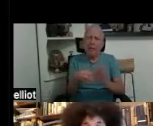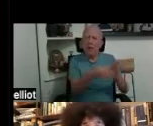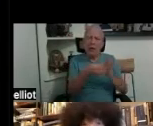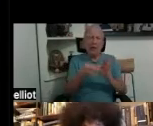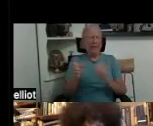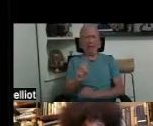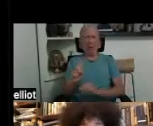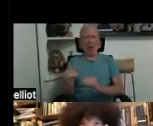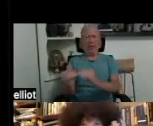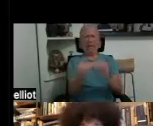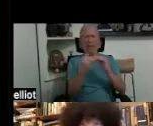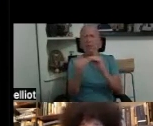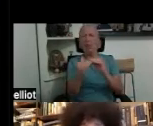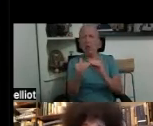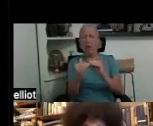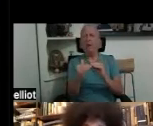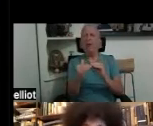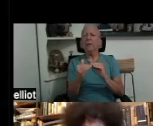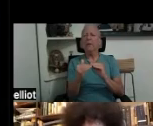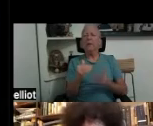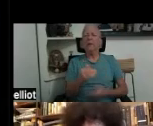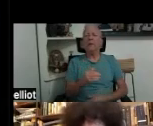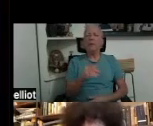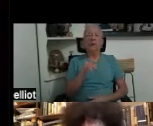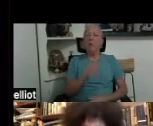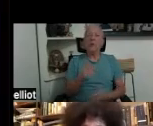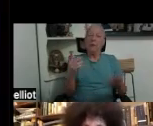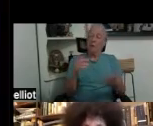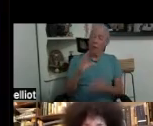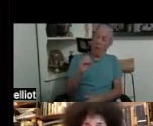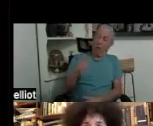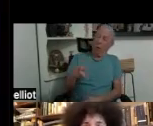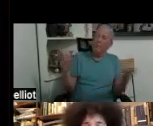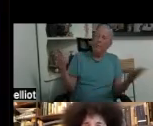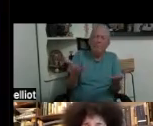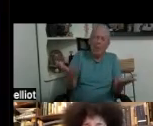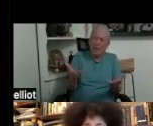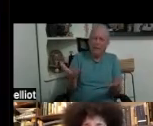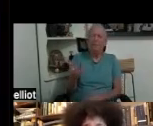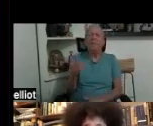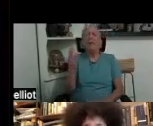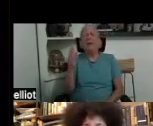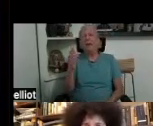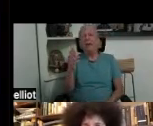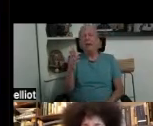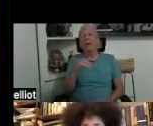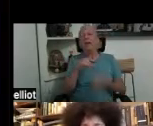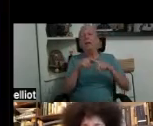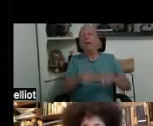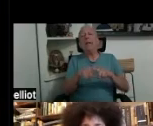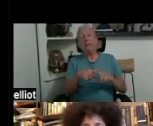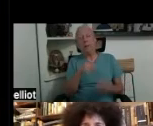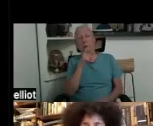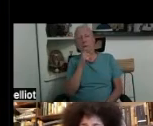way. But again, what actually is a cooperative? Well, it depends on who you're speaking